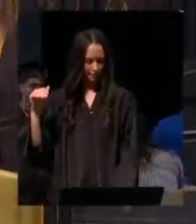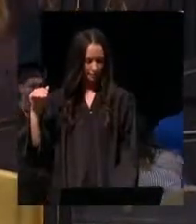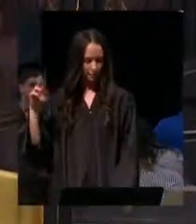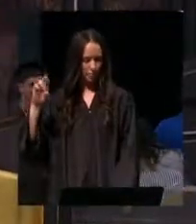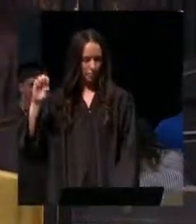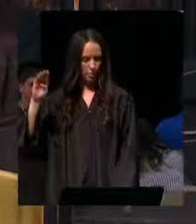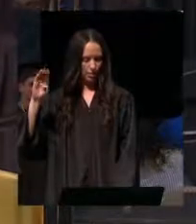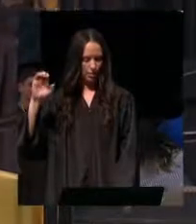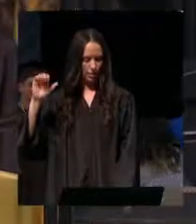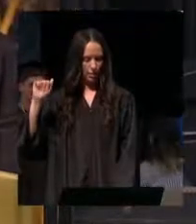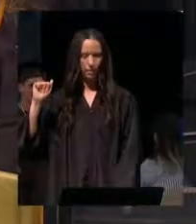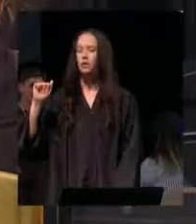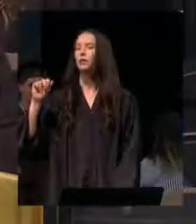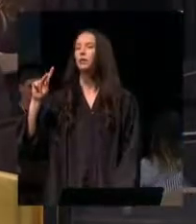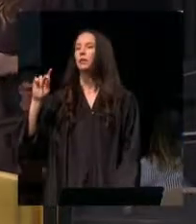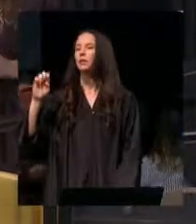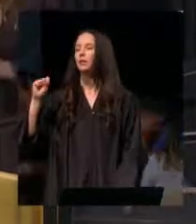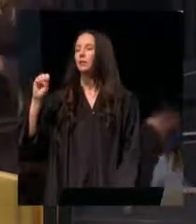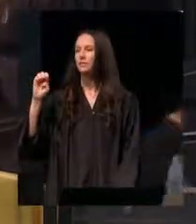Rebecca KZ.